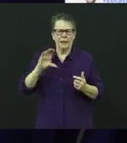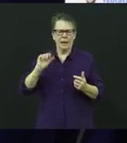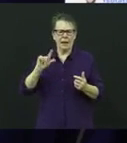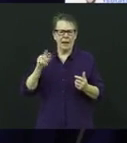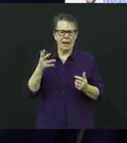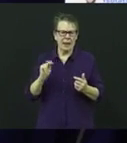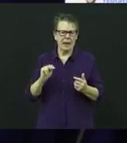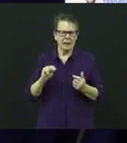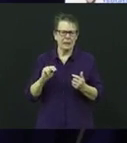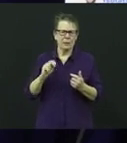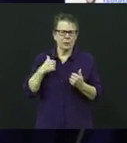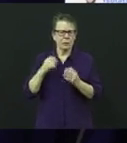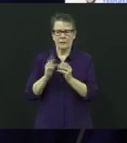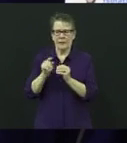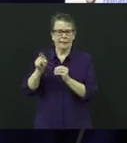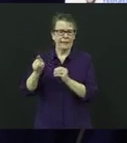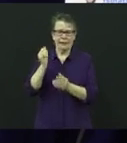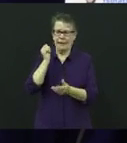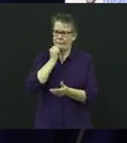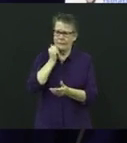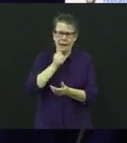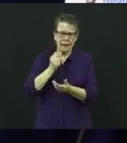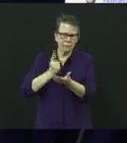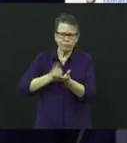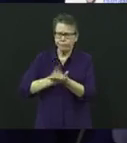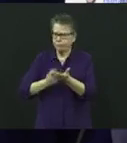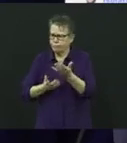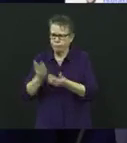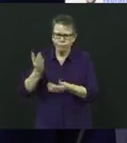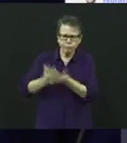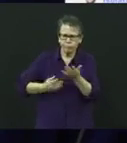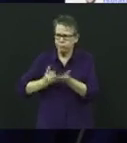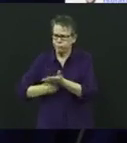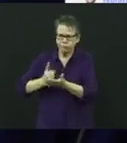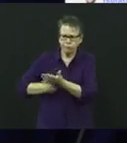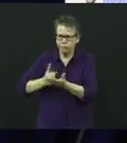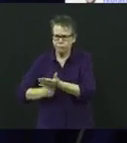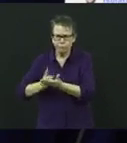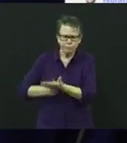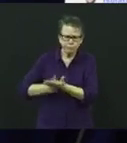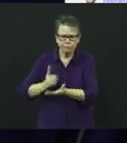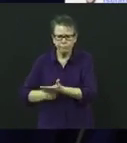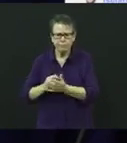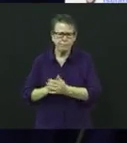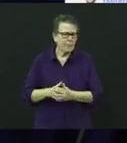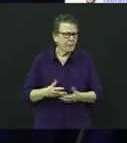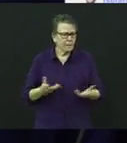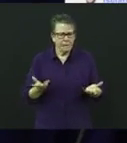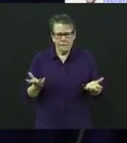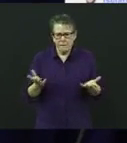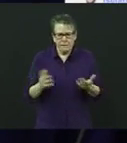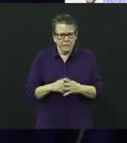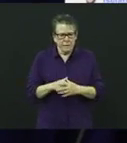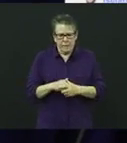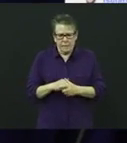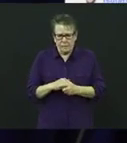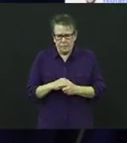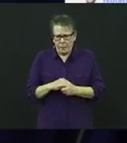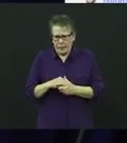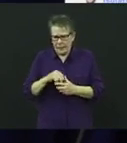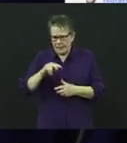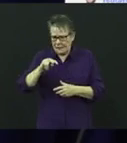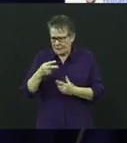everything is really on the table. At this juncture, they're in the bullpen phase, quite frankly, as well as with college dorms. And